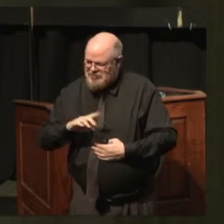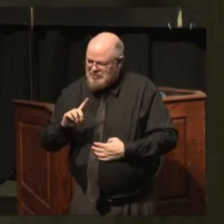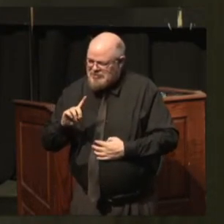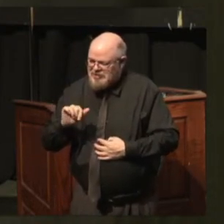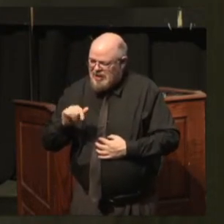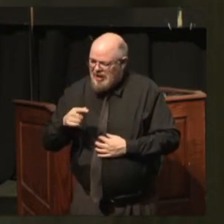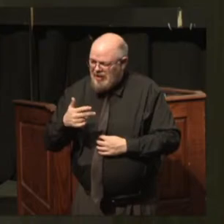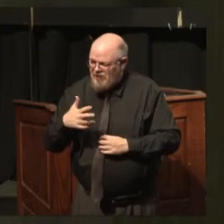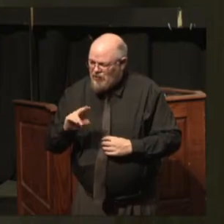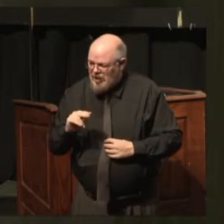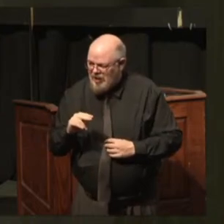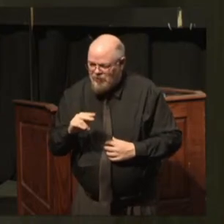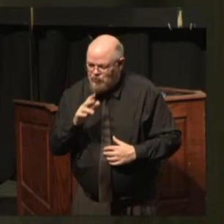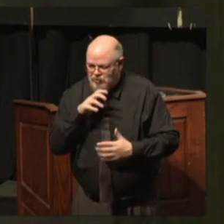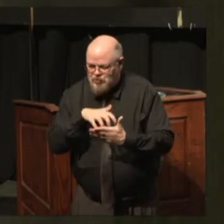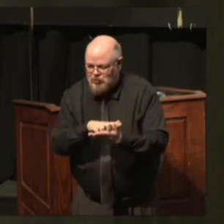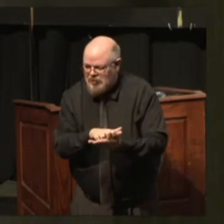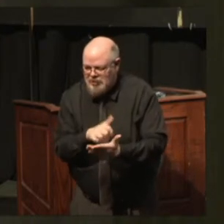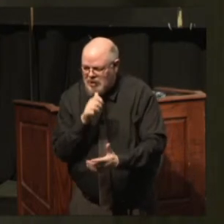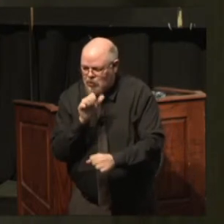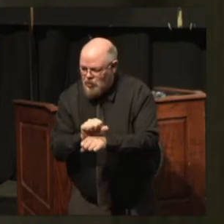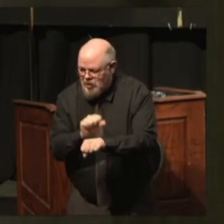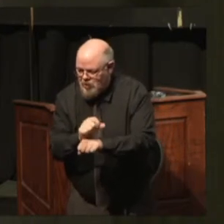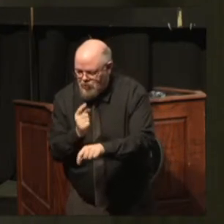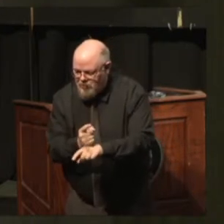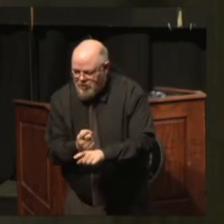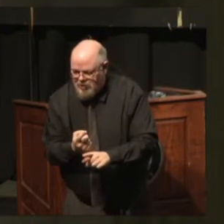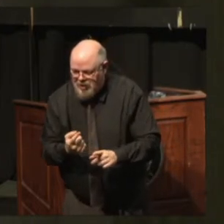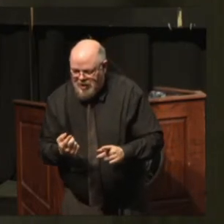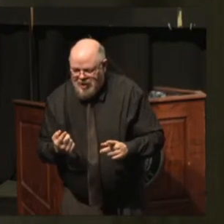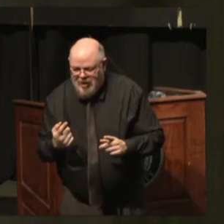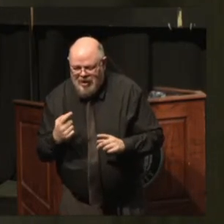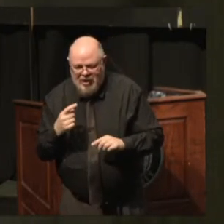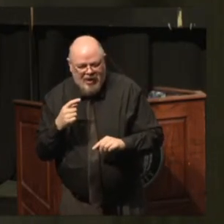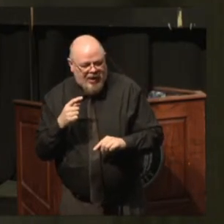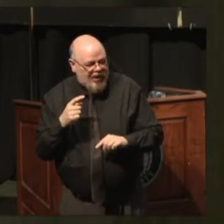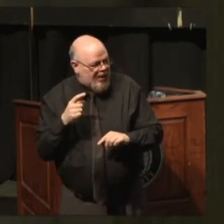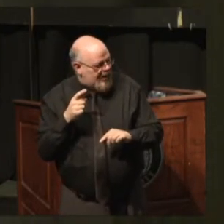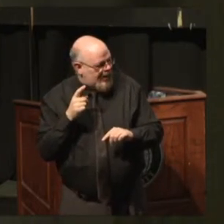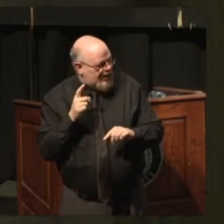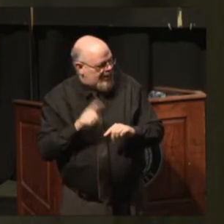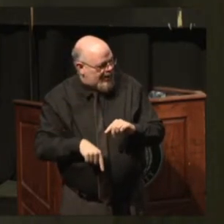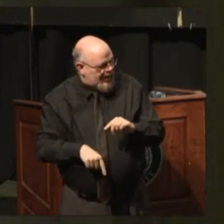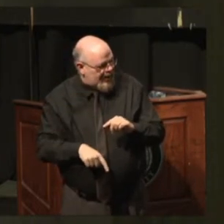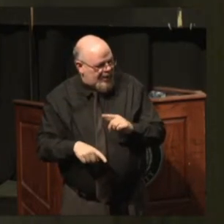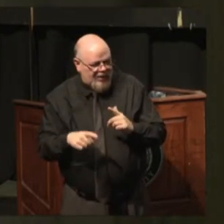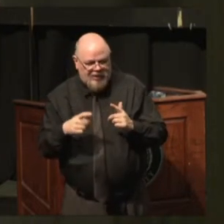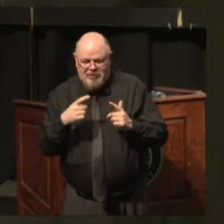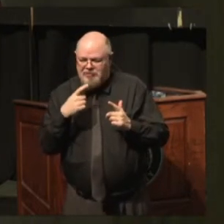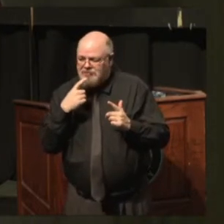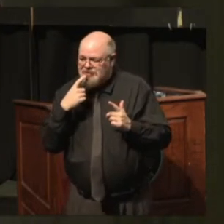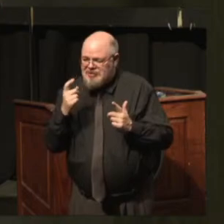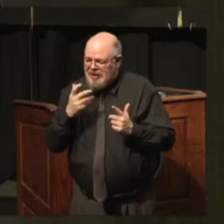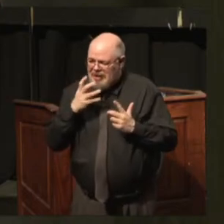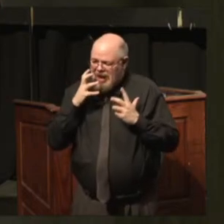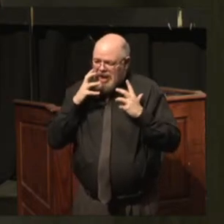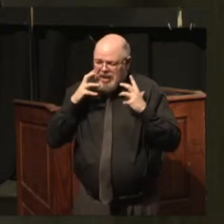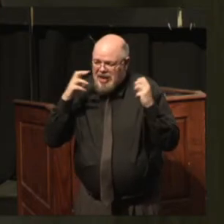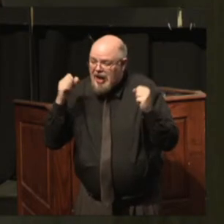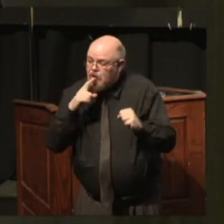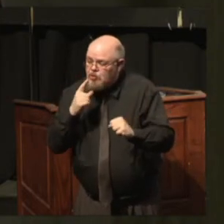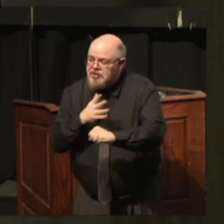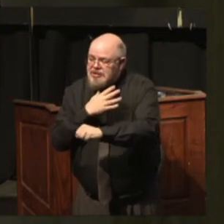learned, right? I had to do it today for a second. I can't get as loud as I used to. I can't sing as high as I used to. But at that